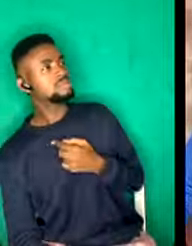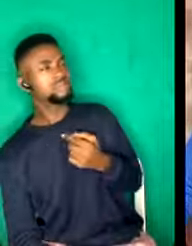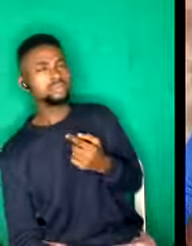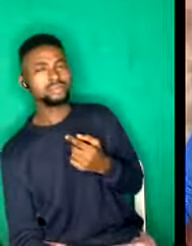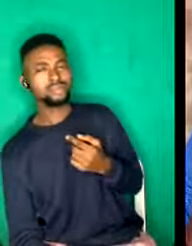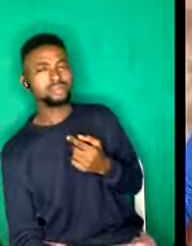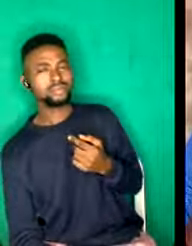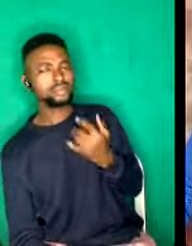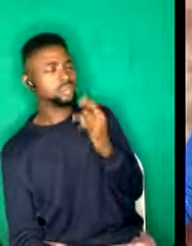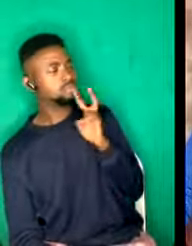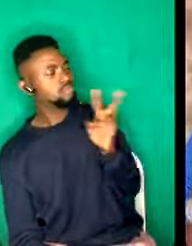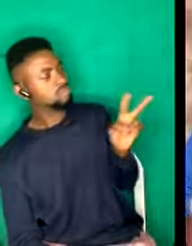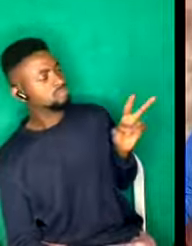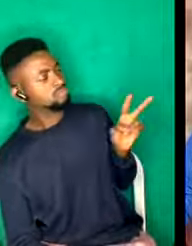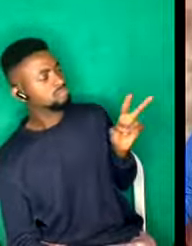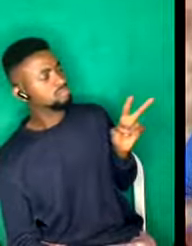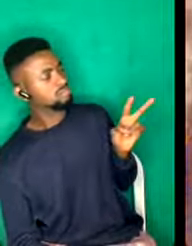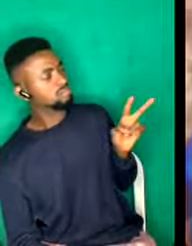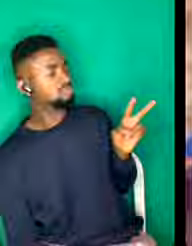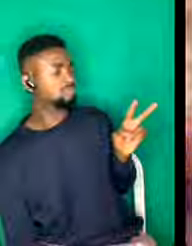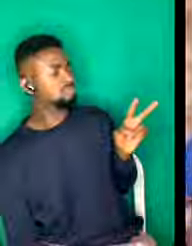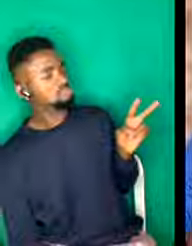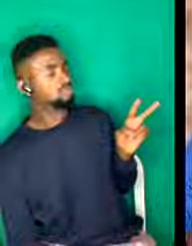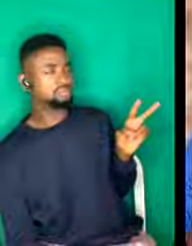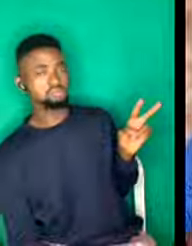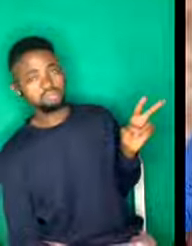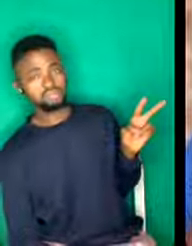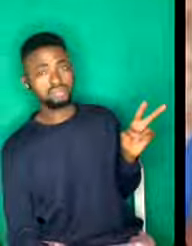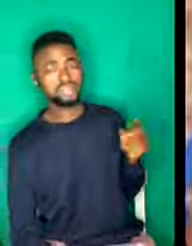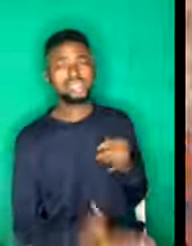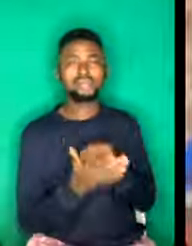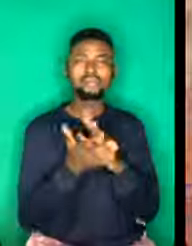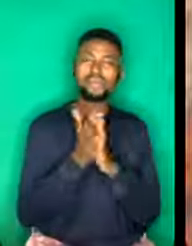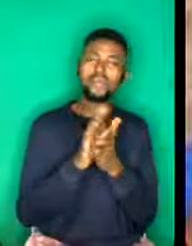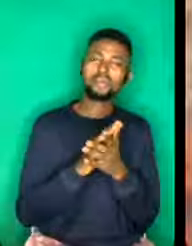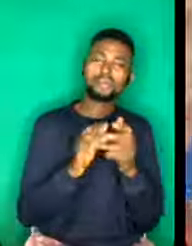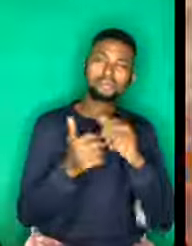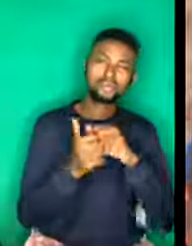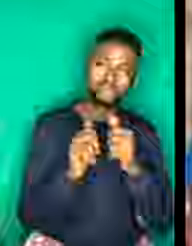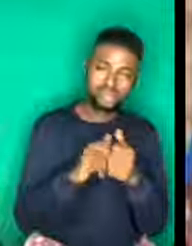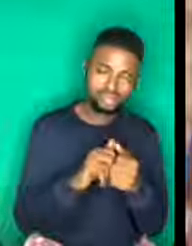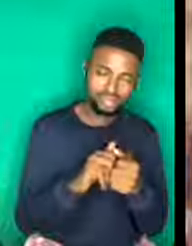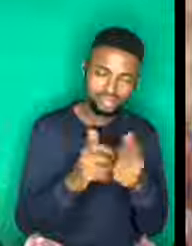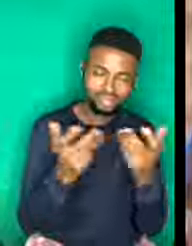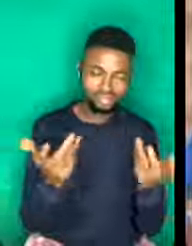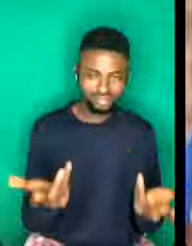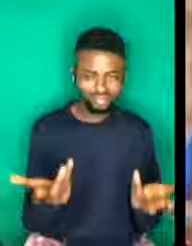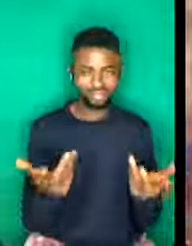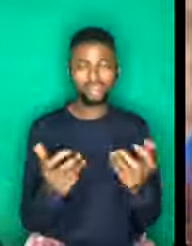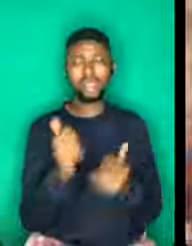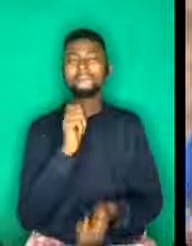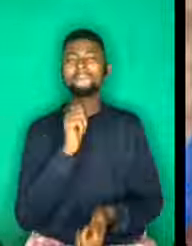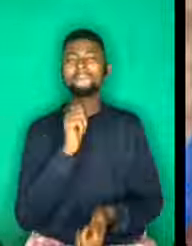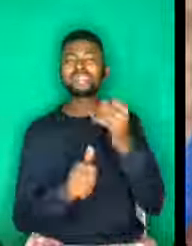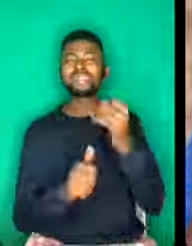look at their space or look at them, it becomes an issue. So it's not, most of these misconceptions are